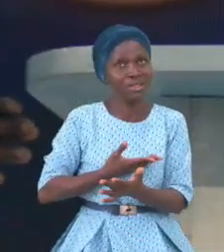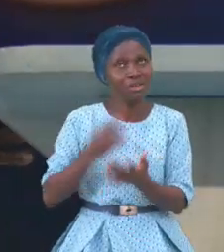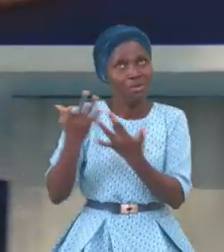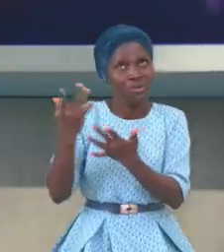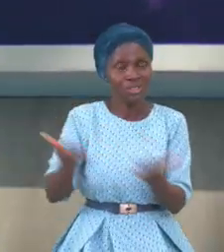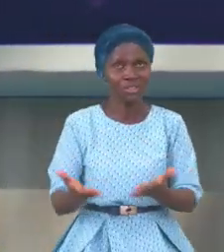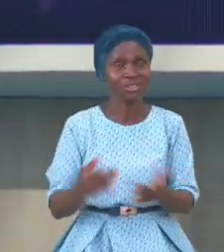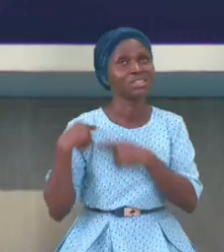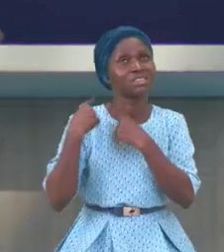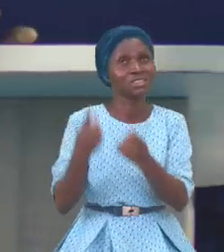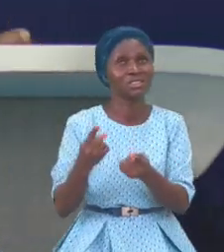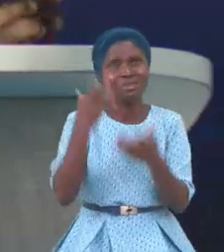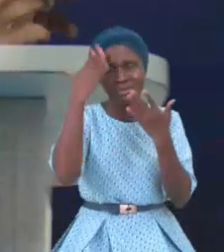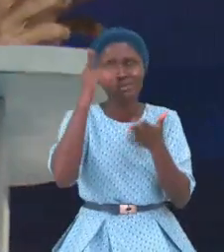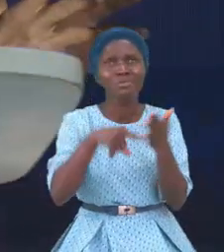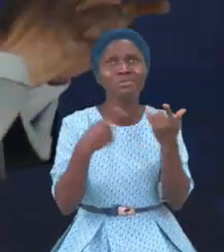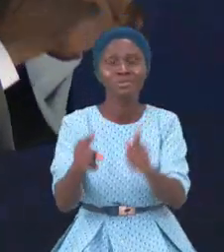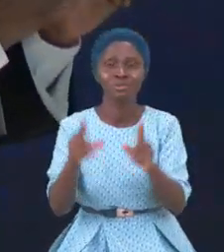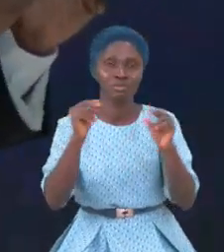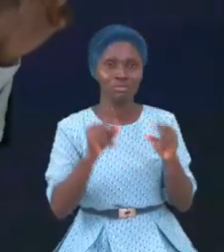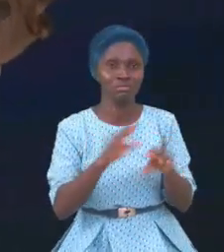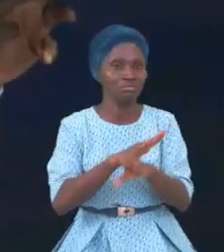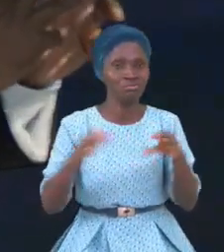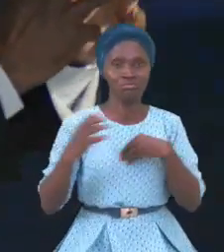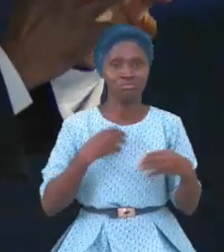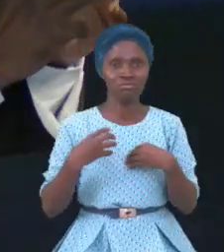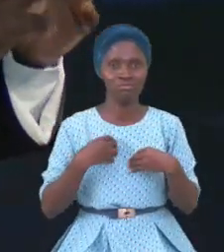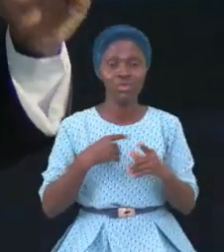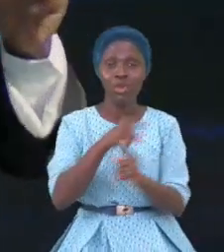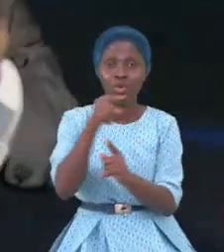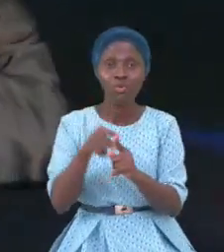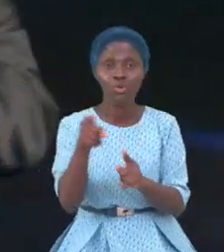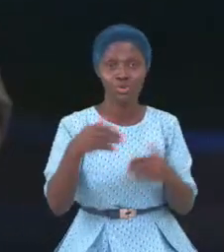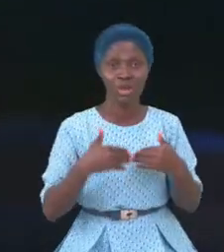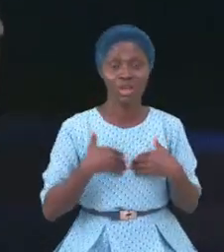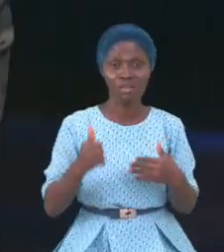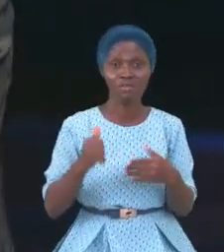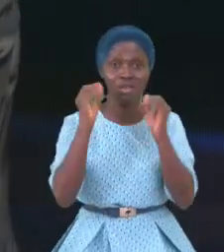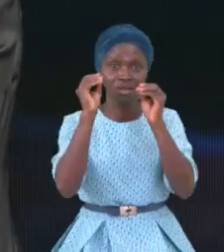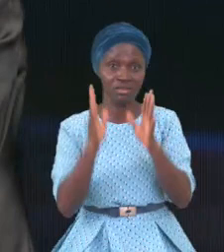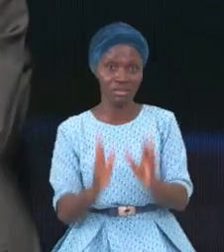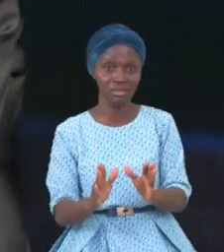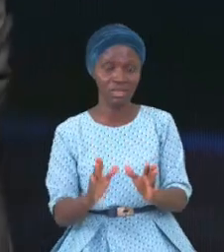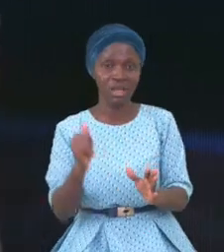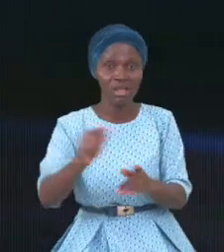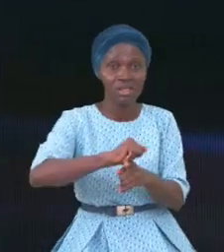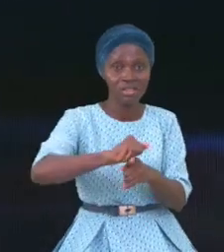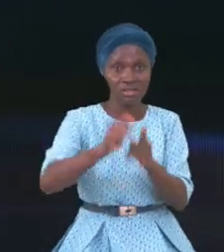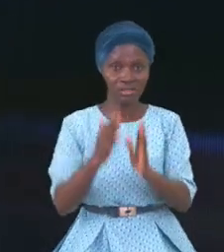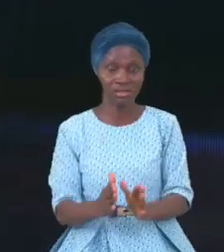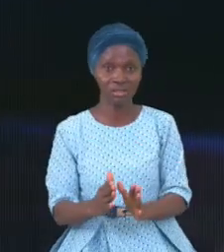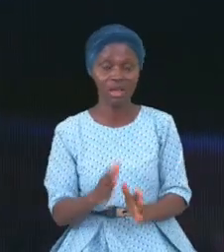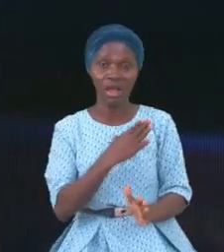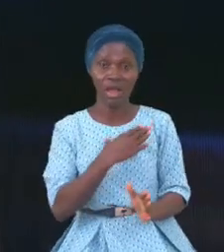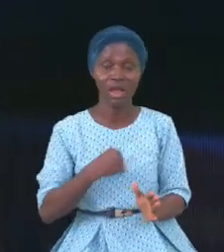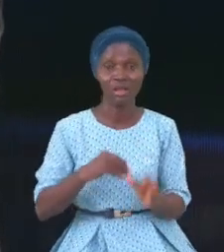you have a teacher, when you have a coach, when you have a trainer, and he's coaching you and he's